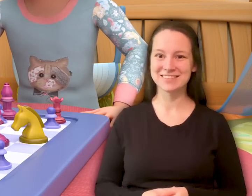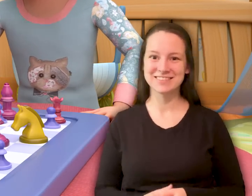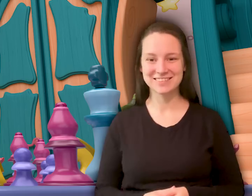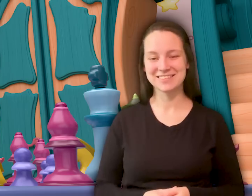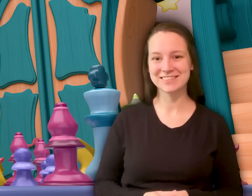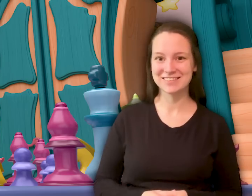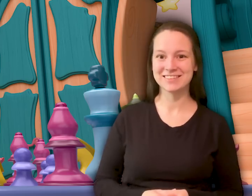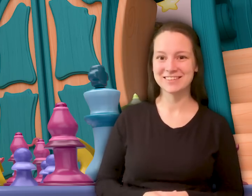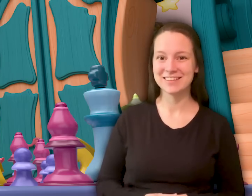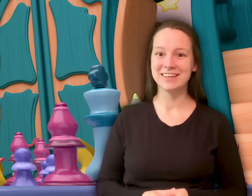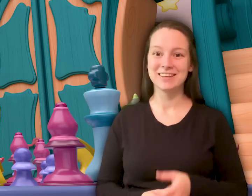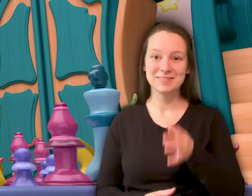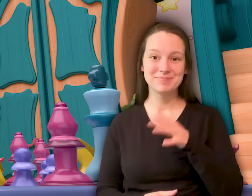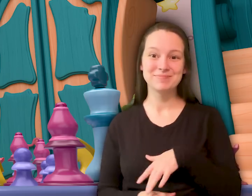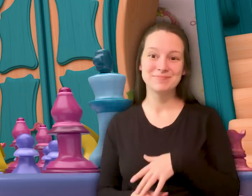told